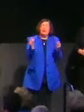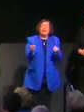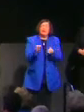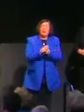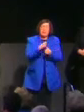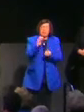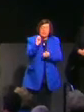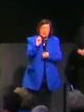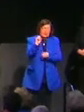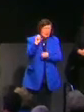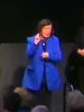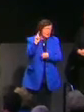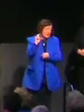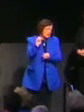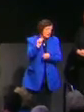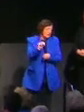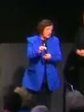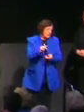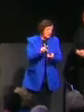misholam